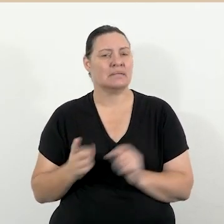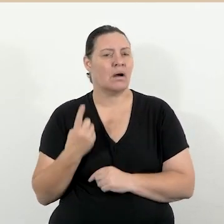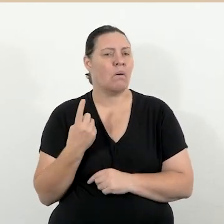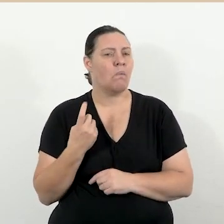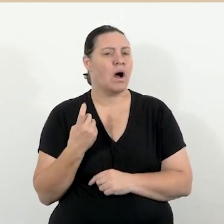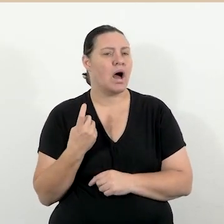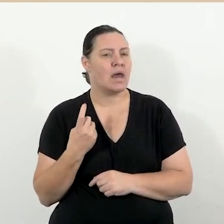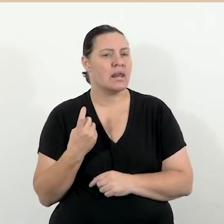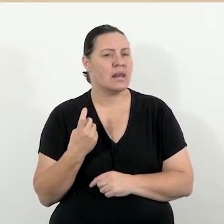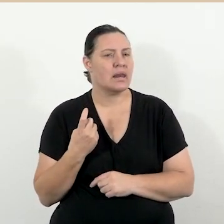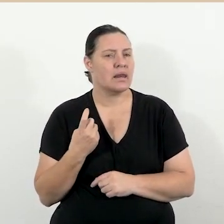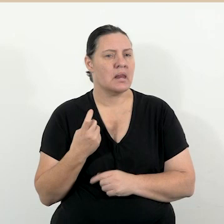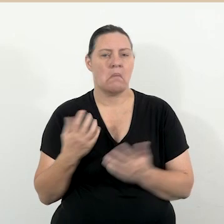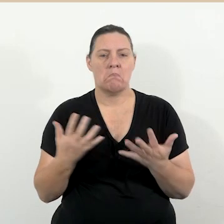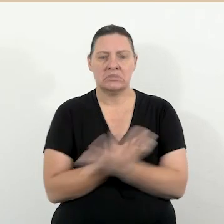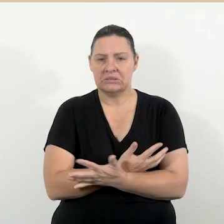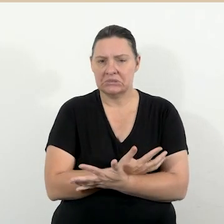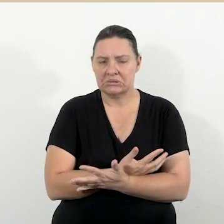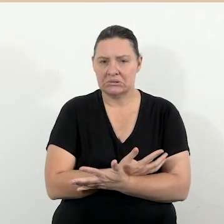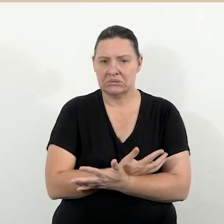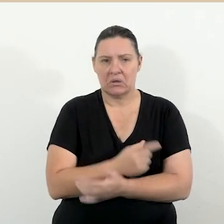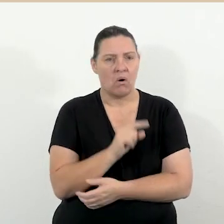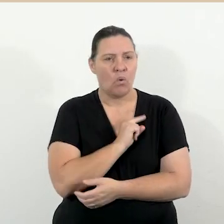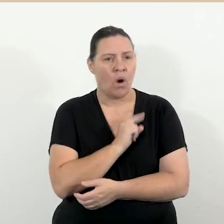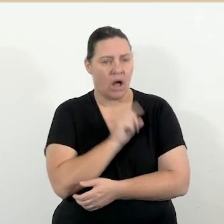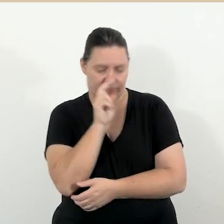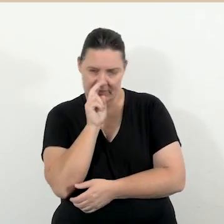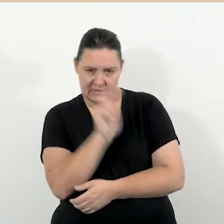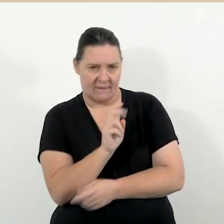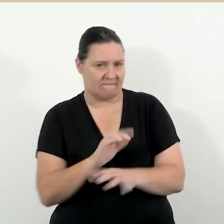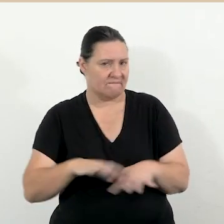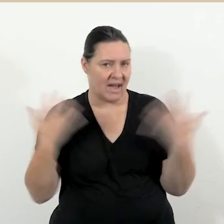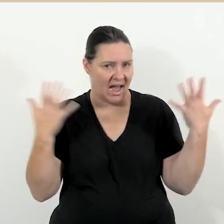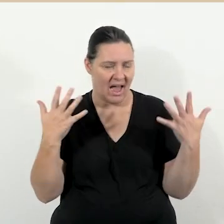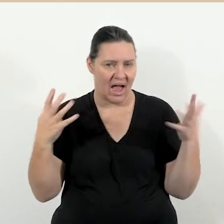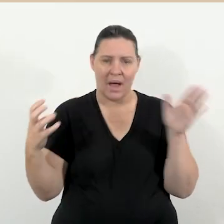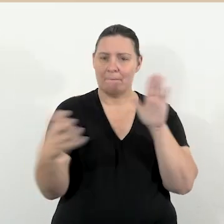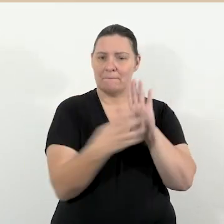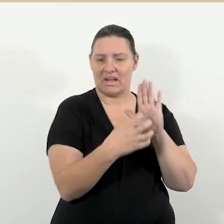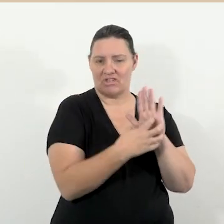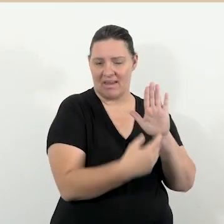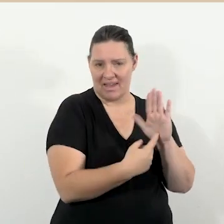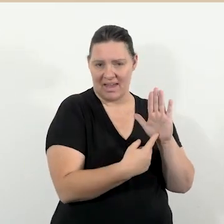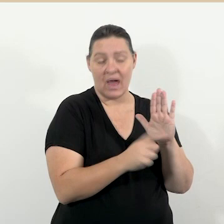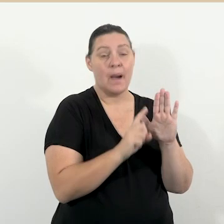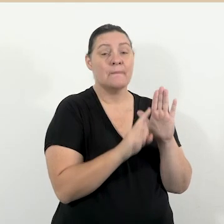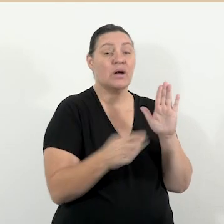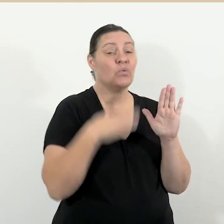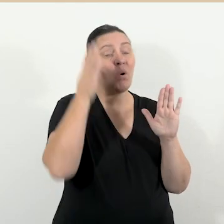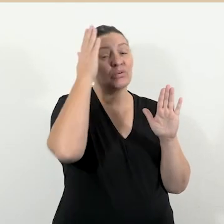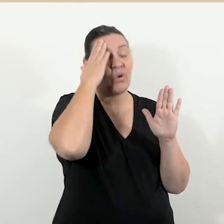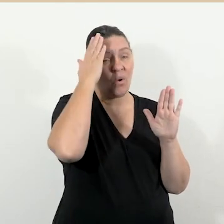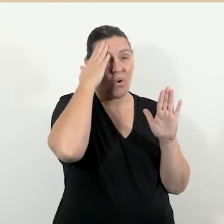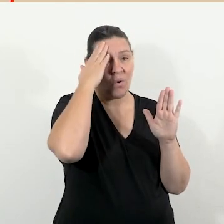there is one sphere that is missing. It is missing because we cannot see it in our diagram, but we know that in order